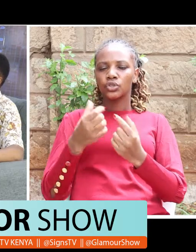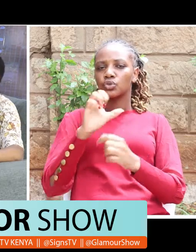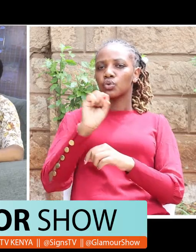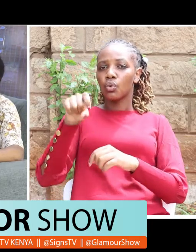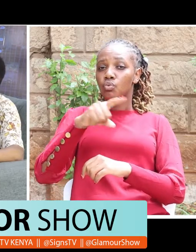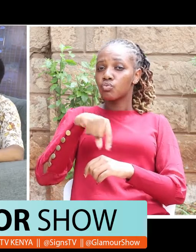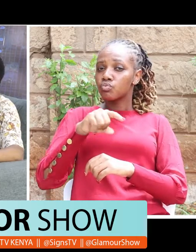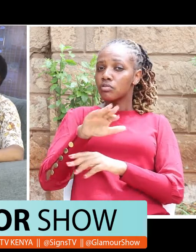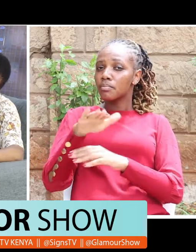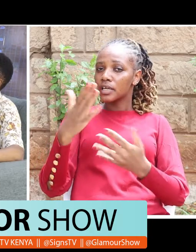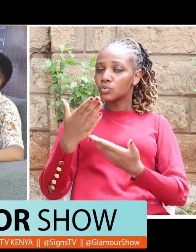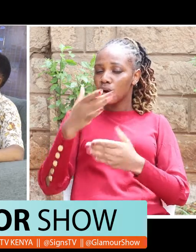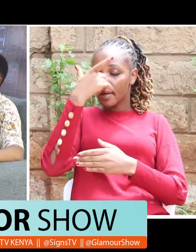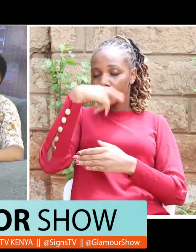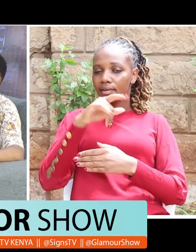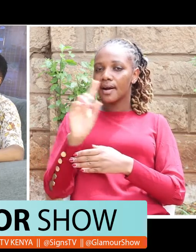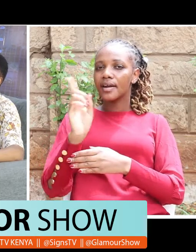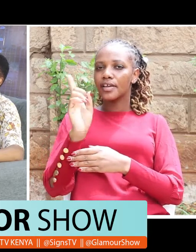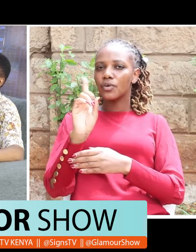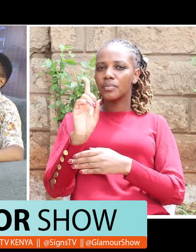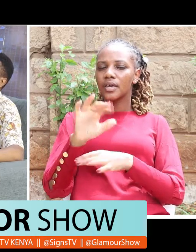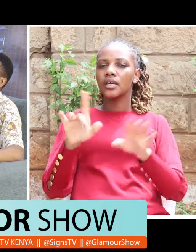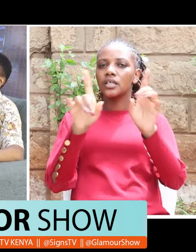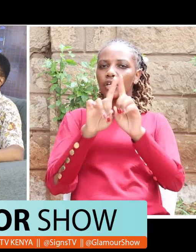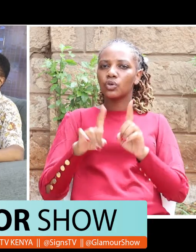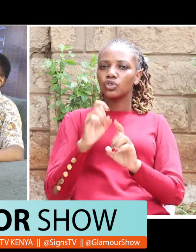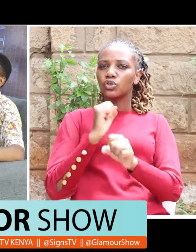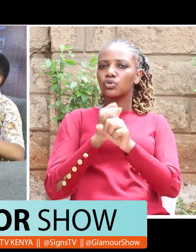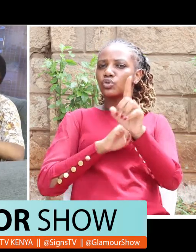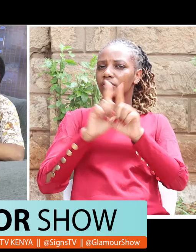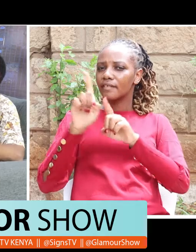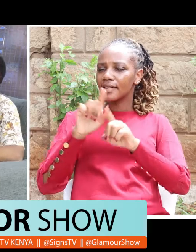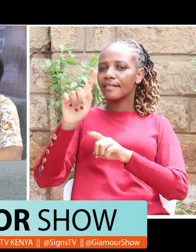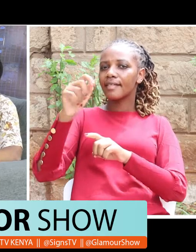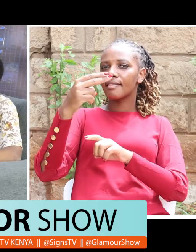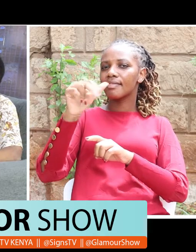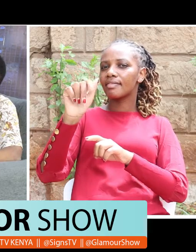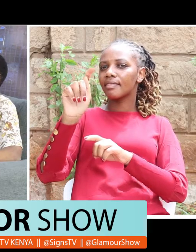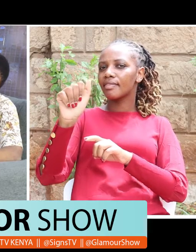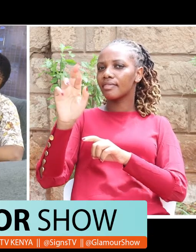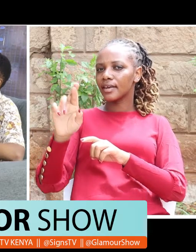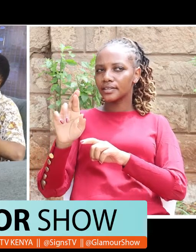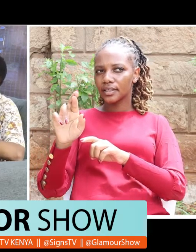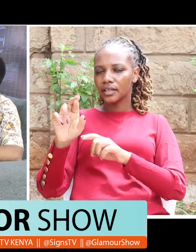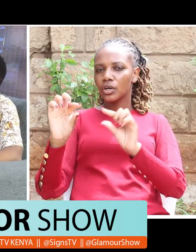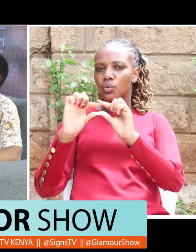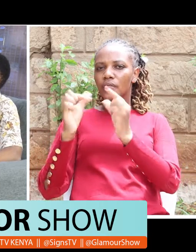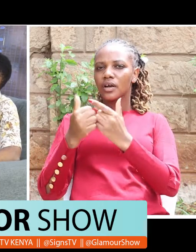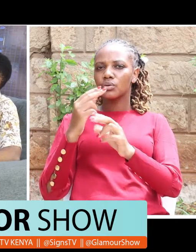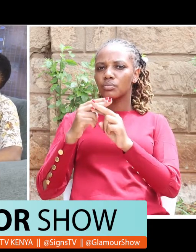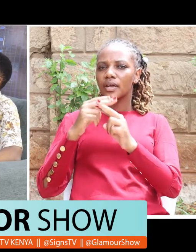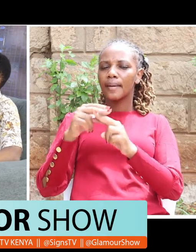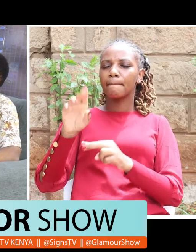We're located in Thika, Nairobi, and we also do traveling theater under a group